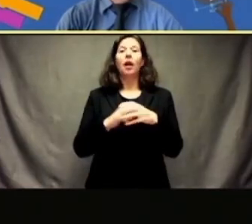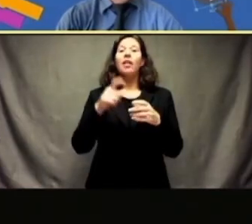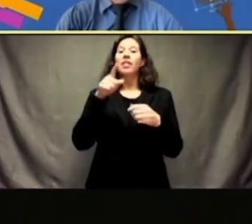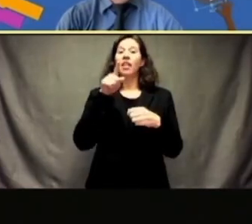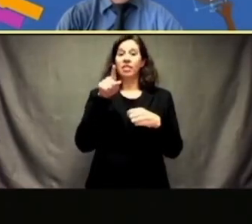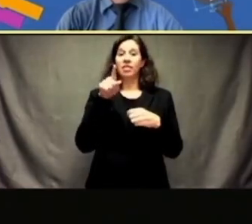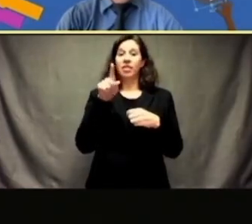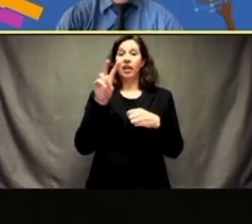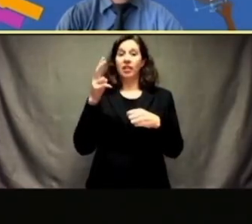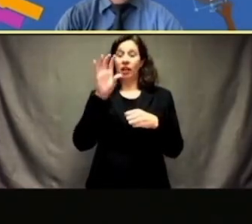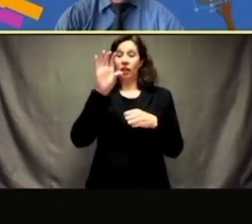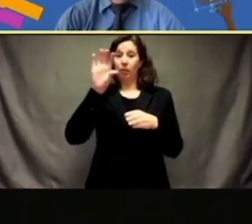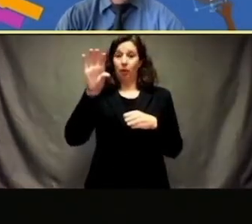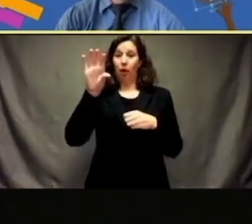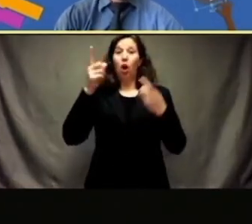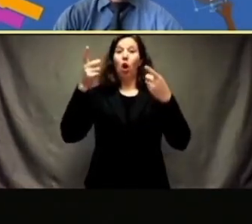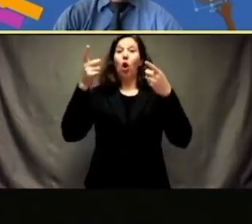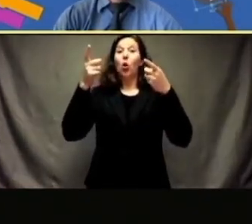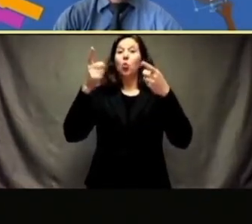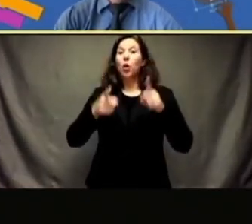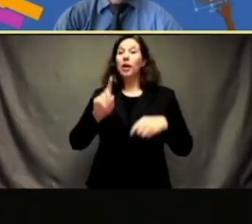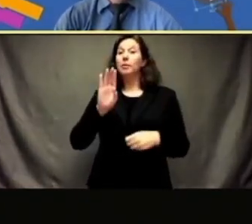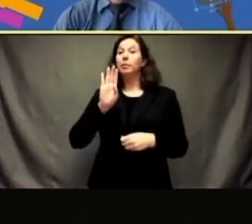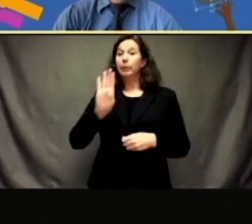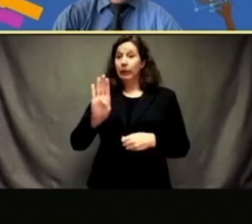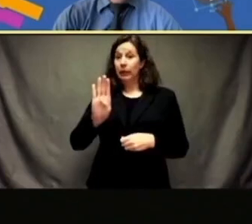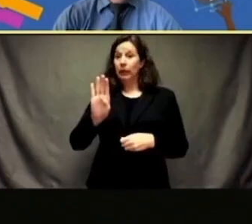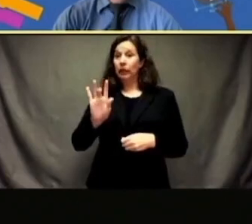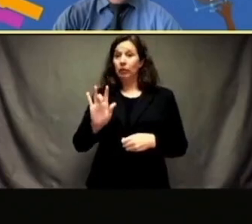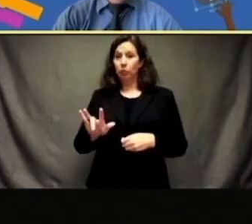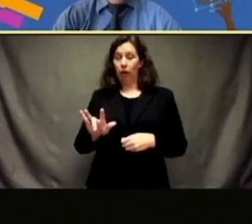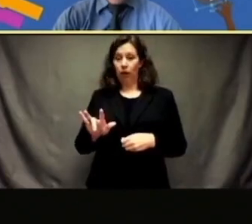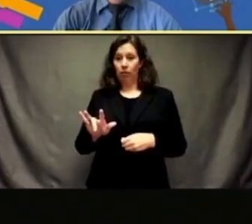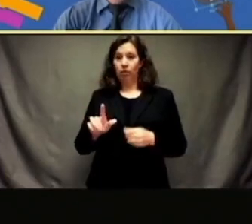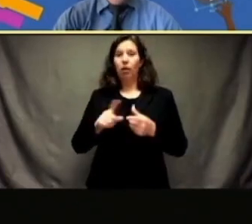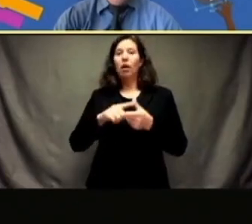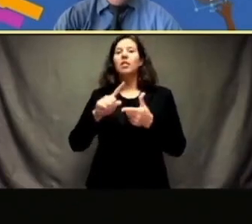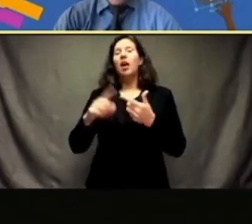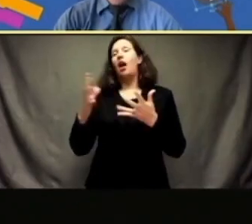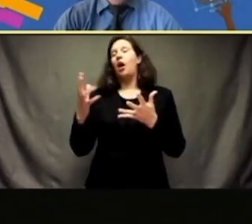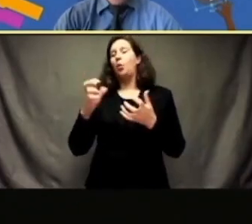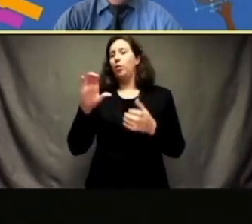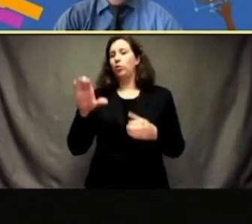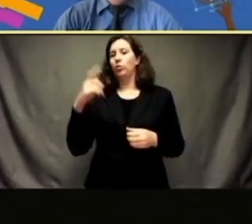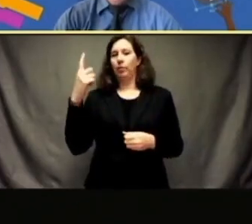this when button B is pressed. Then I want it to do something.